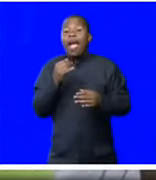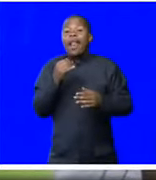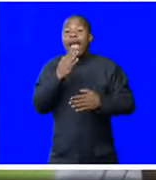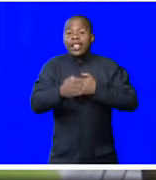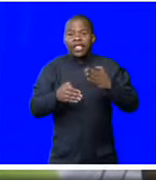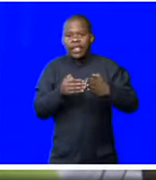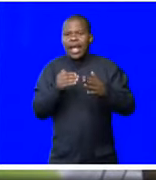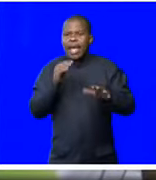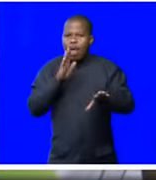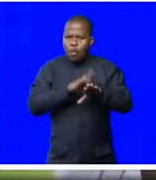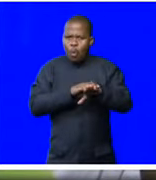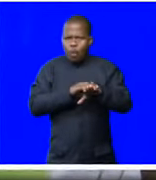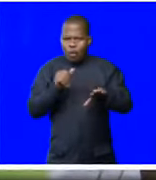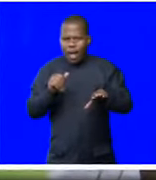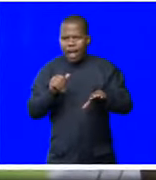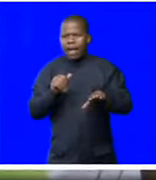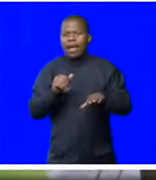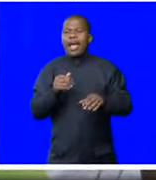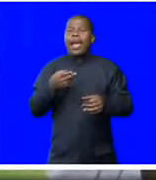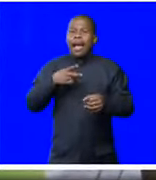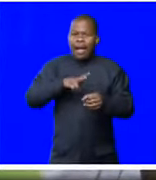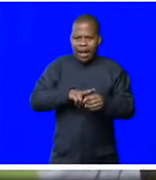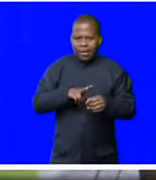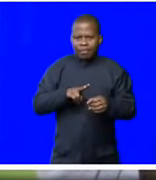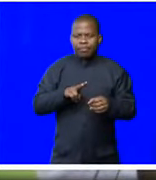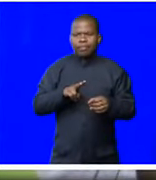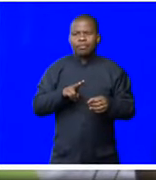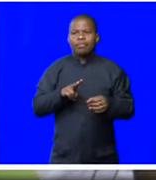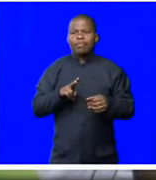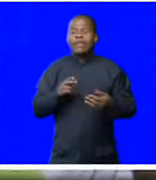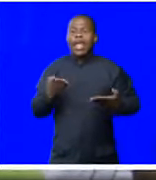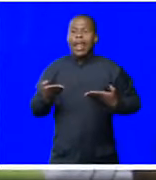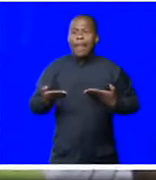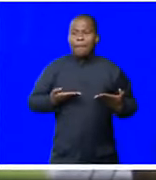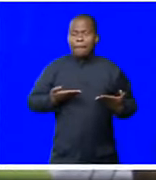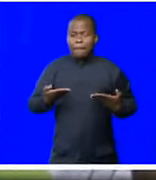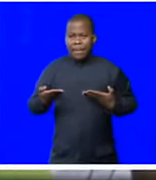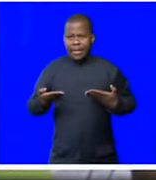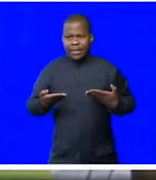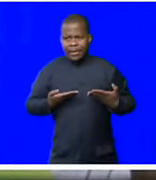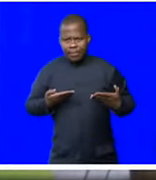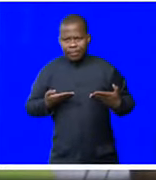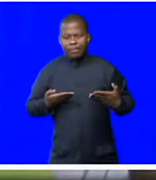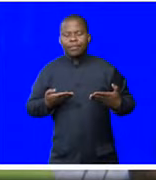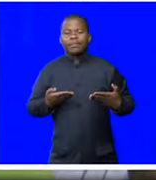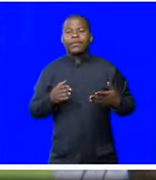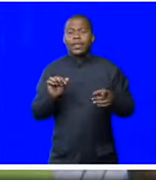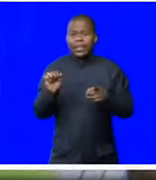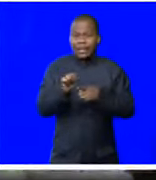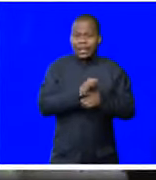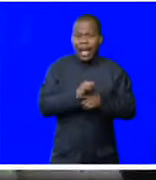of formalizing the businesses, it's one of our main focus in our trainings.